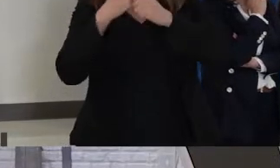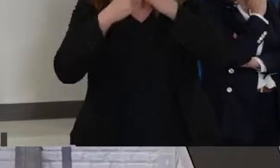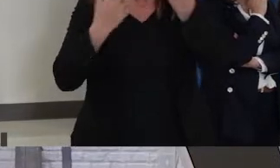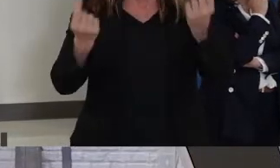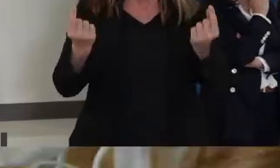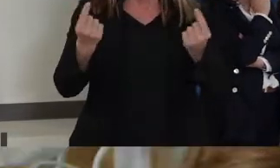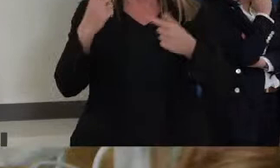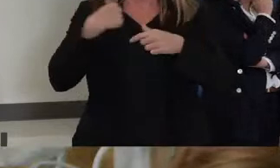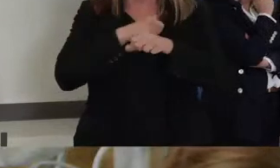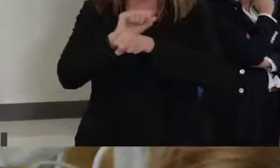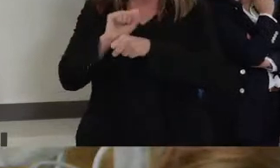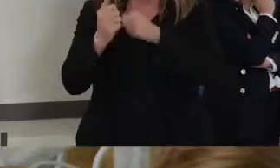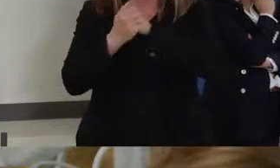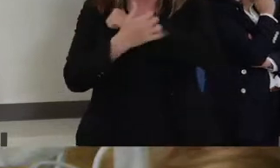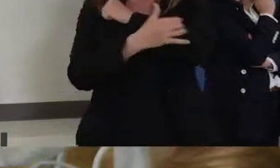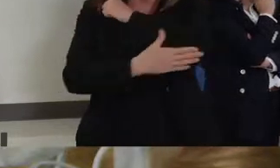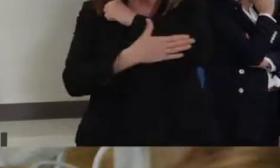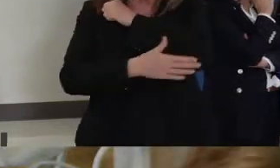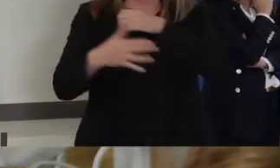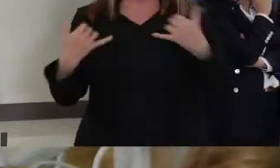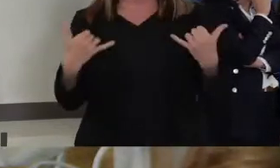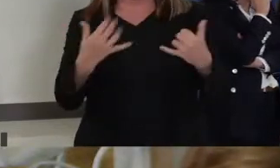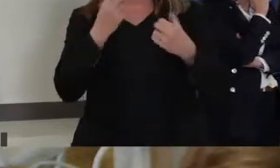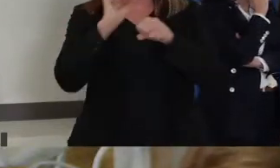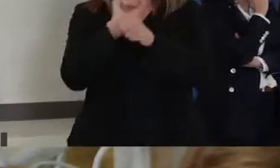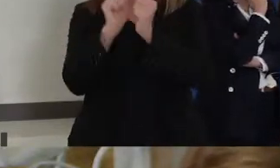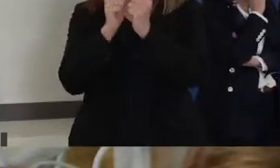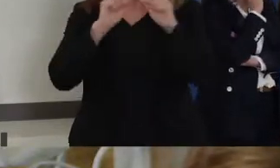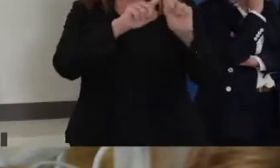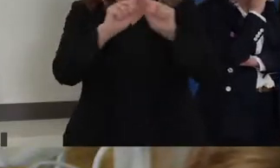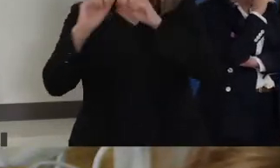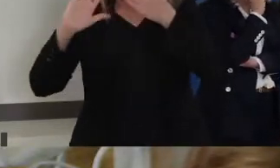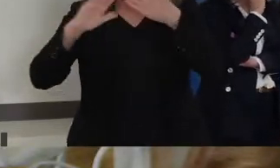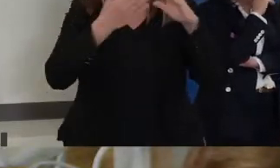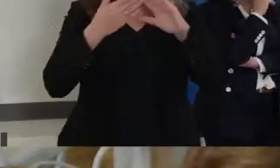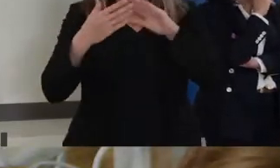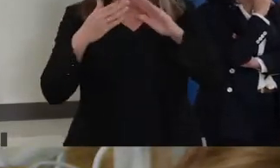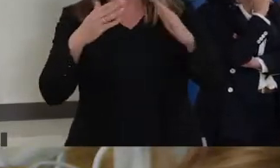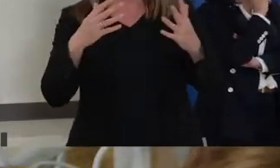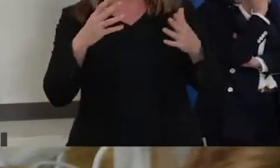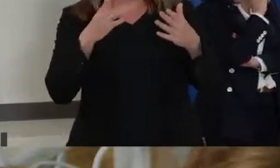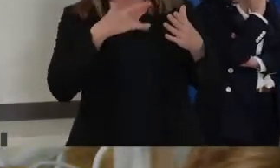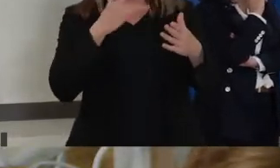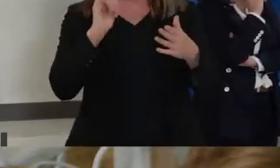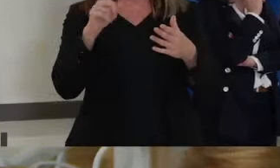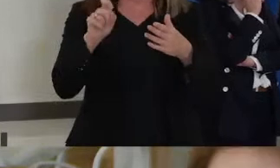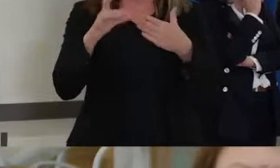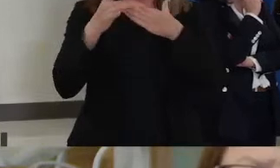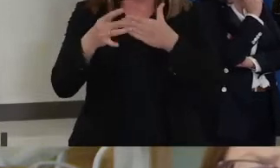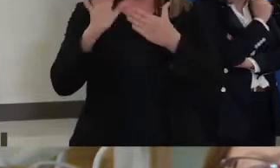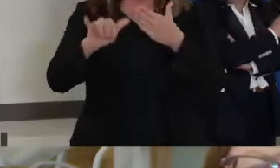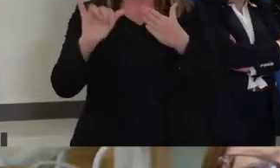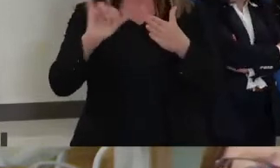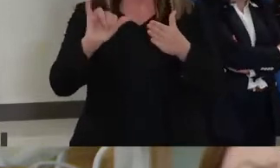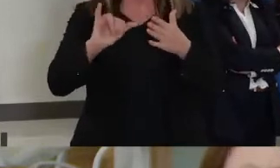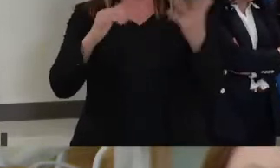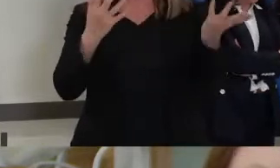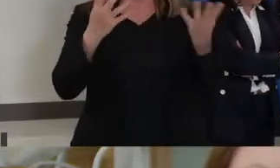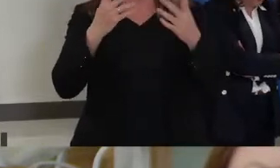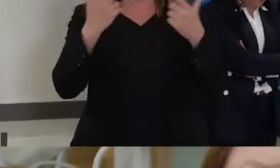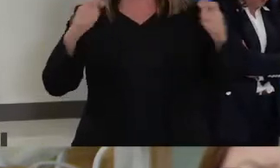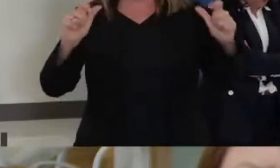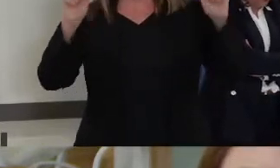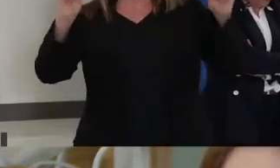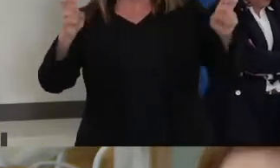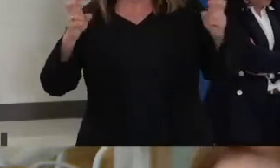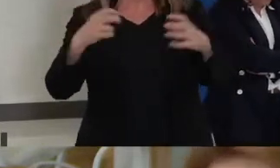in real time, working with the cities that feel they should be driving this as well. That's a huge issue, as you know, the relationship